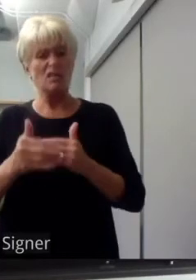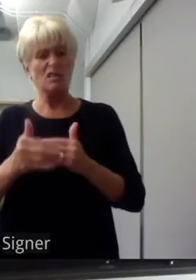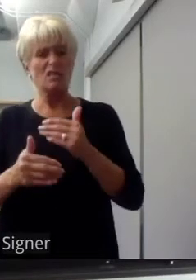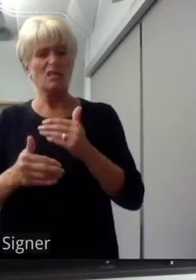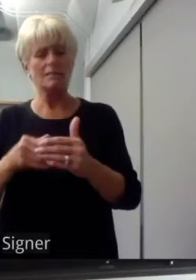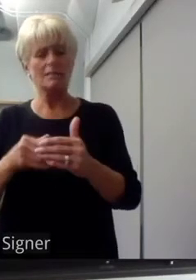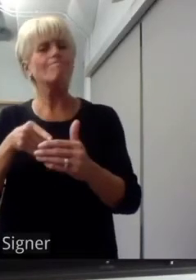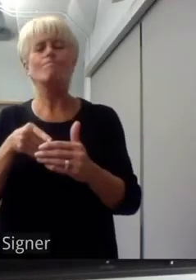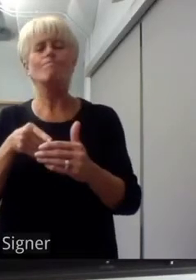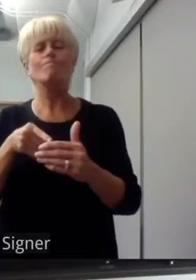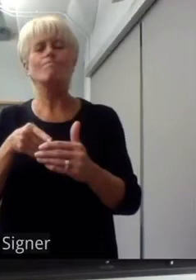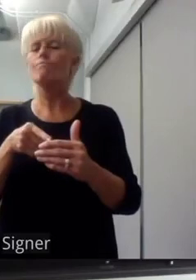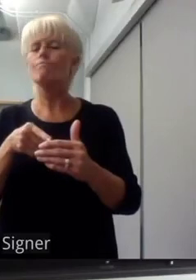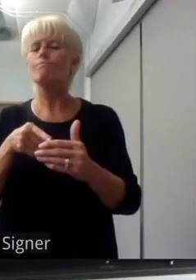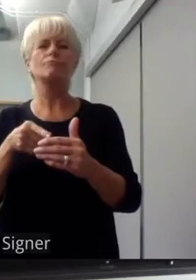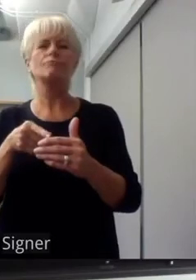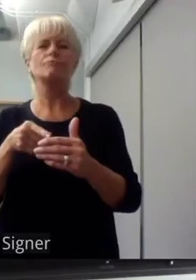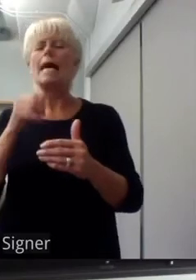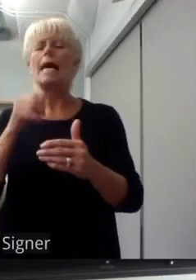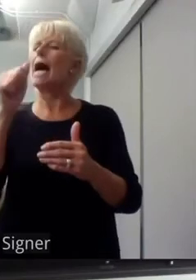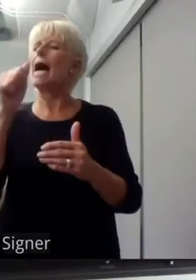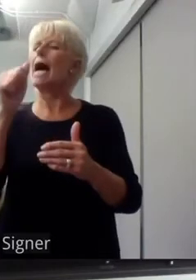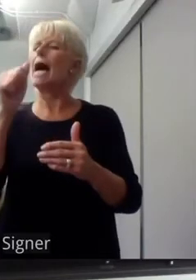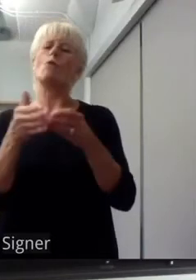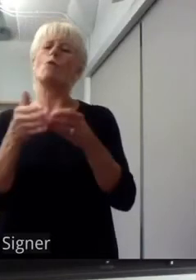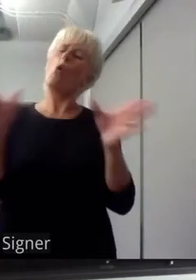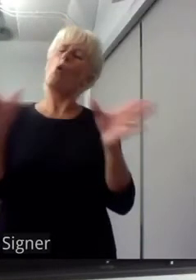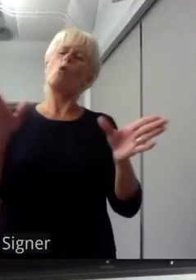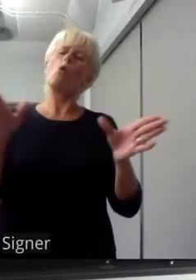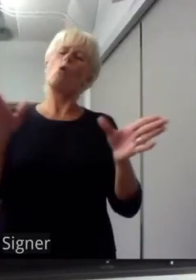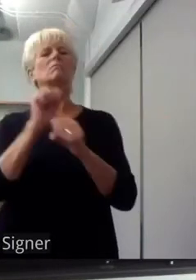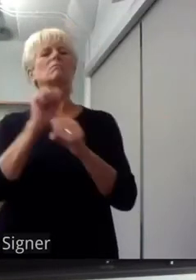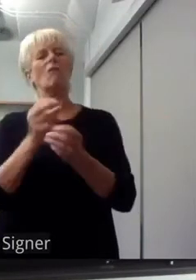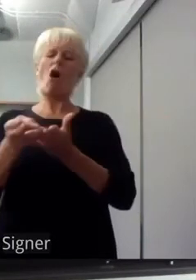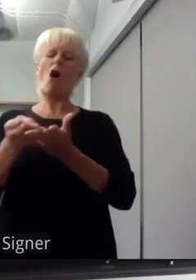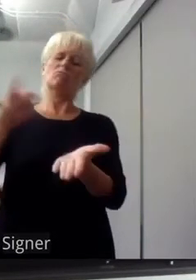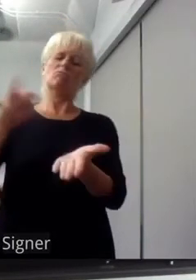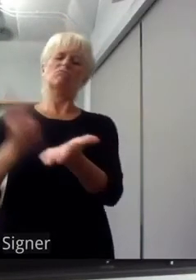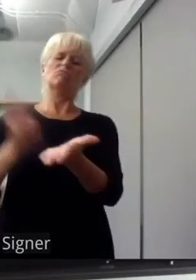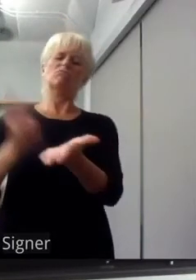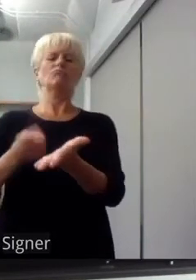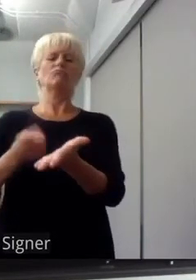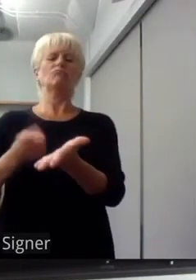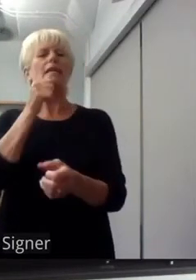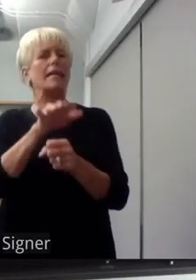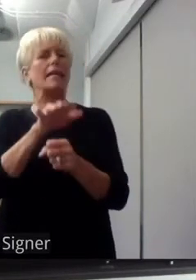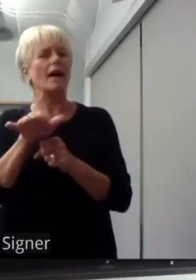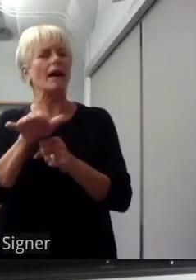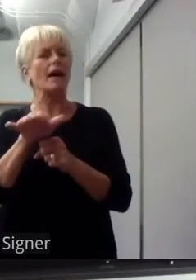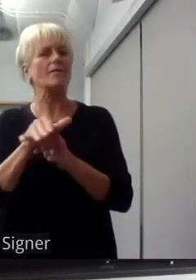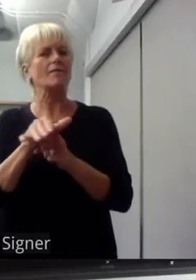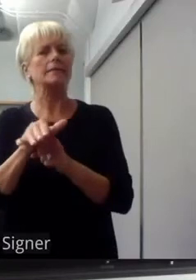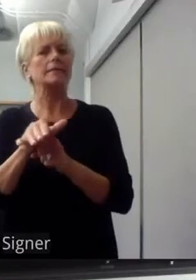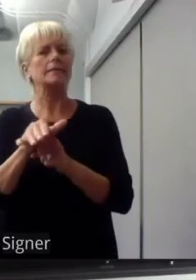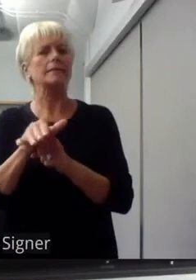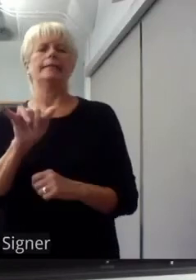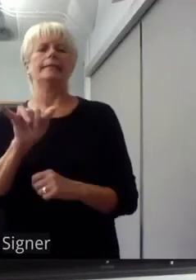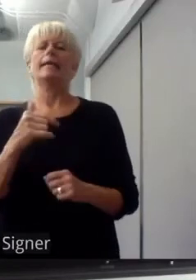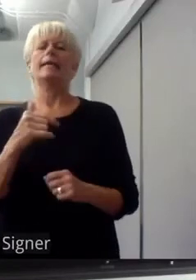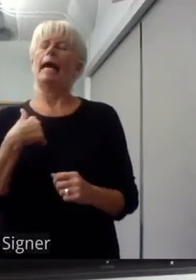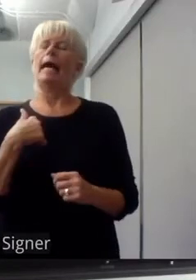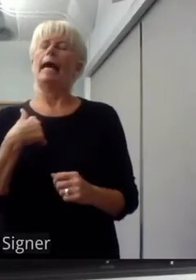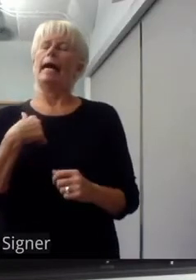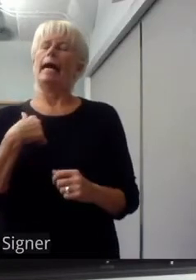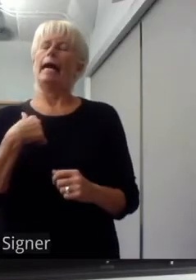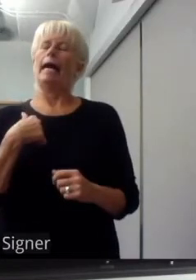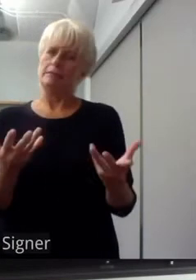free a discussion. And so what I was trying to do was to say to everybody, look, you can say anything in here.